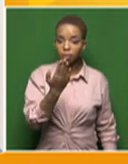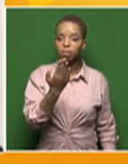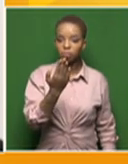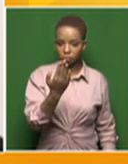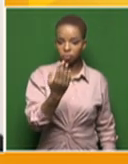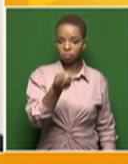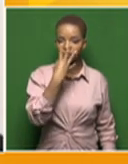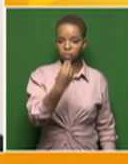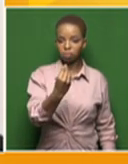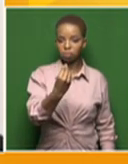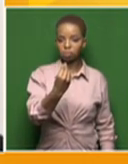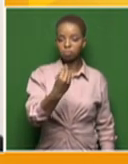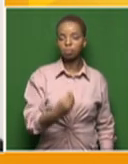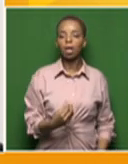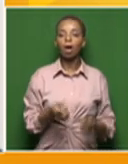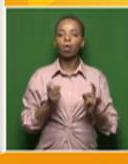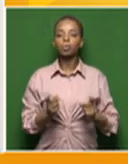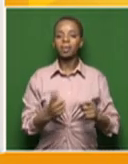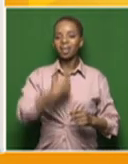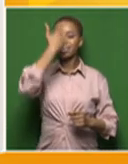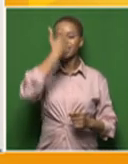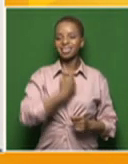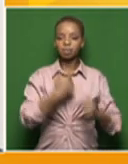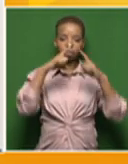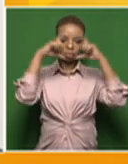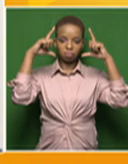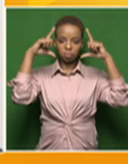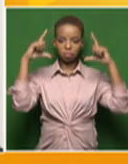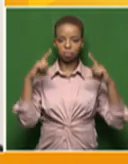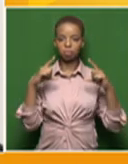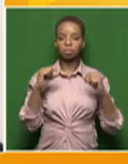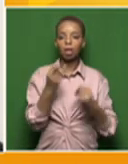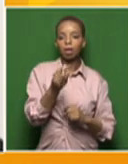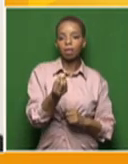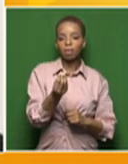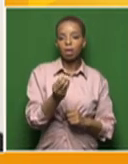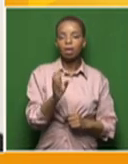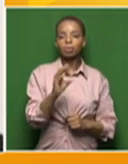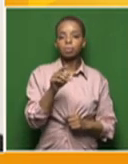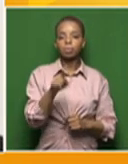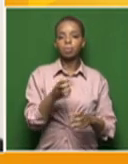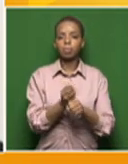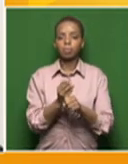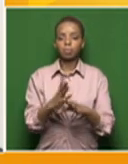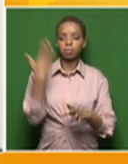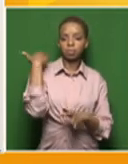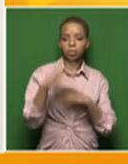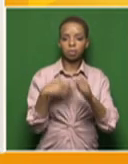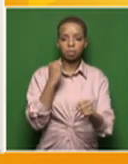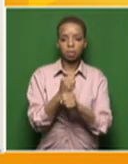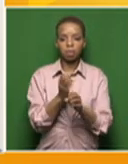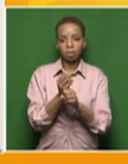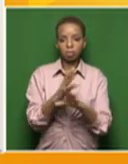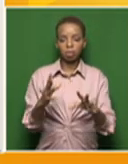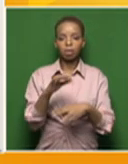automatically. So it was an idea that started working on, last year, beginning of the year. But